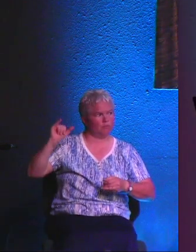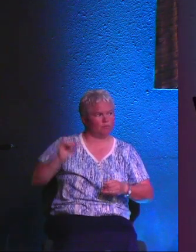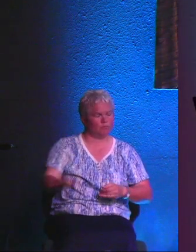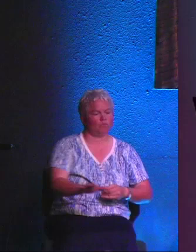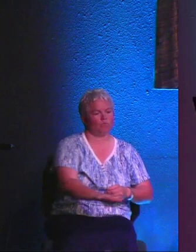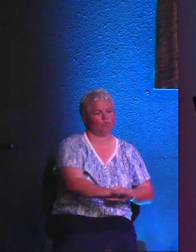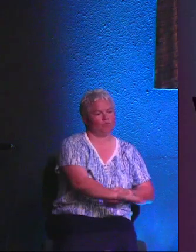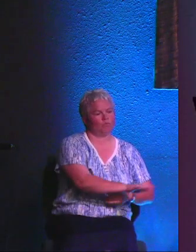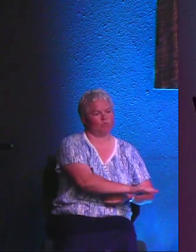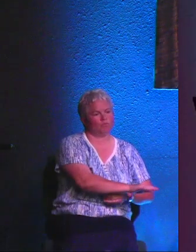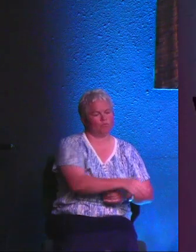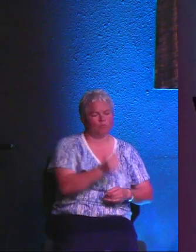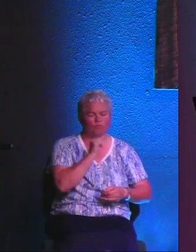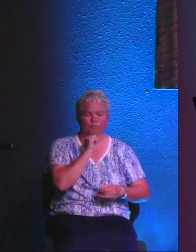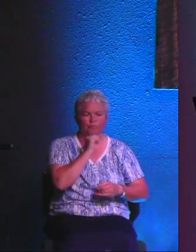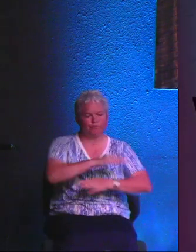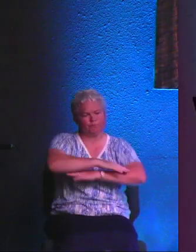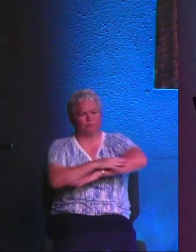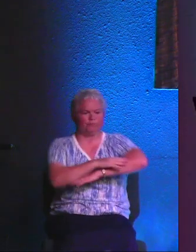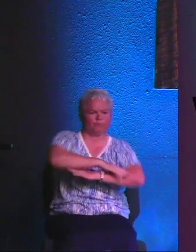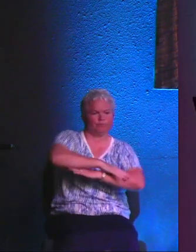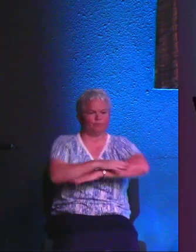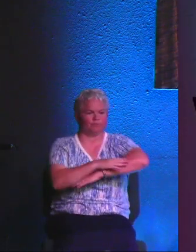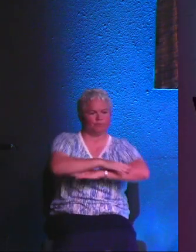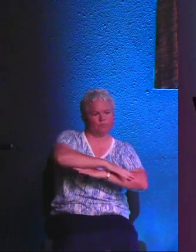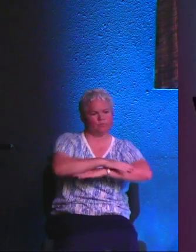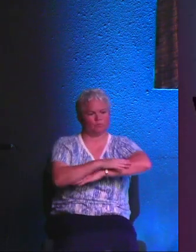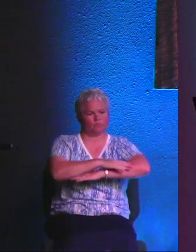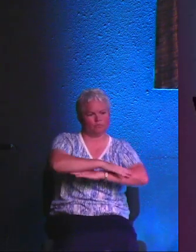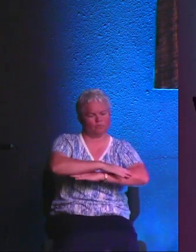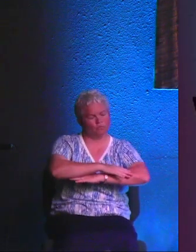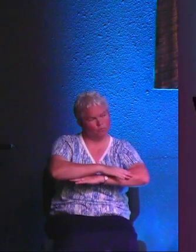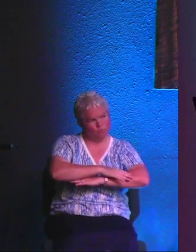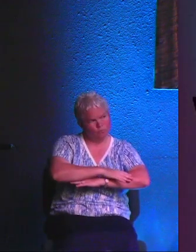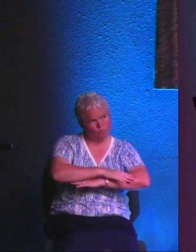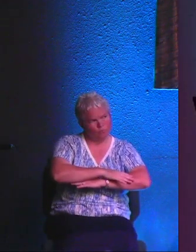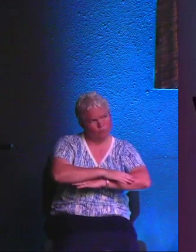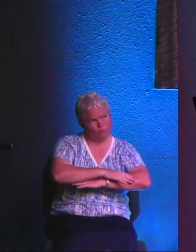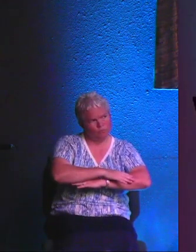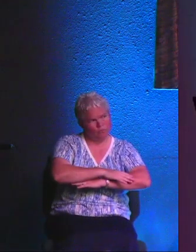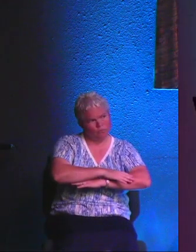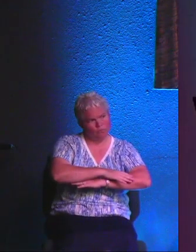my kids suffering and unstable. My mom's health wasn't good.